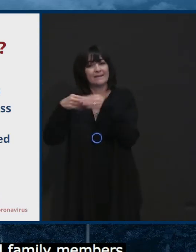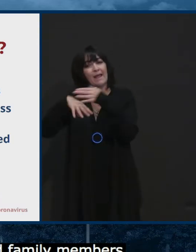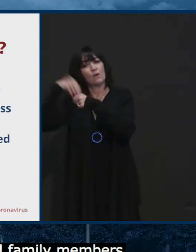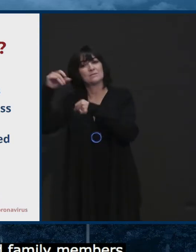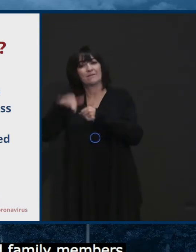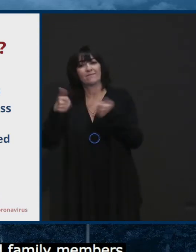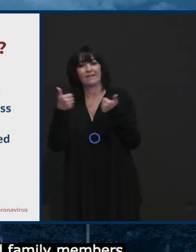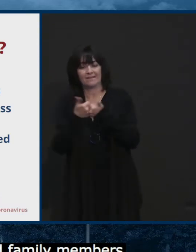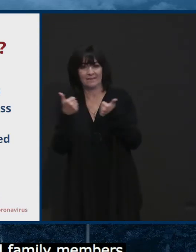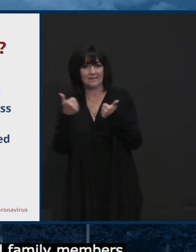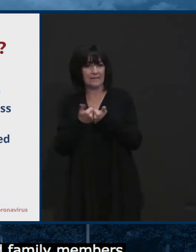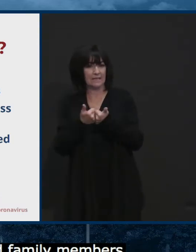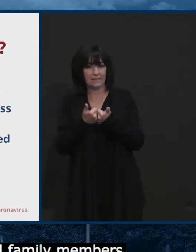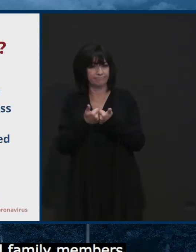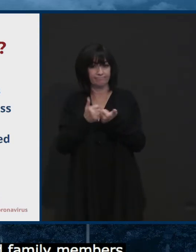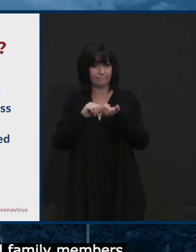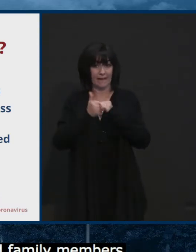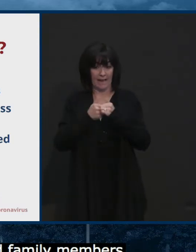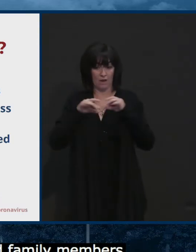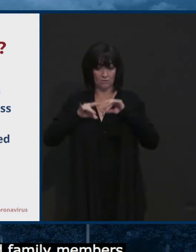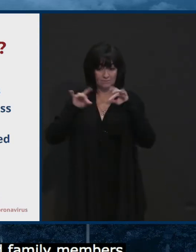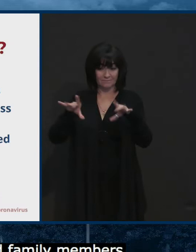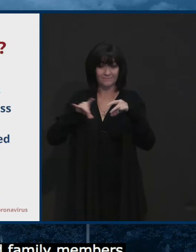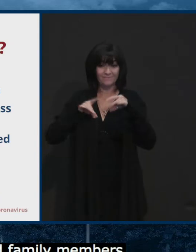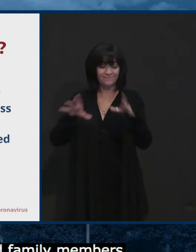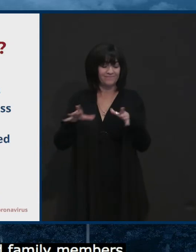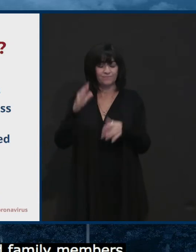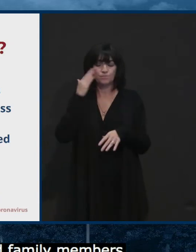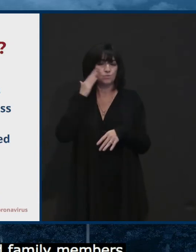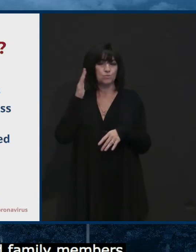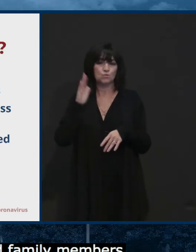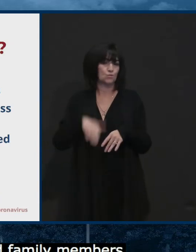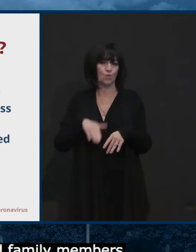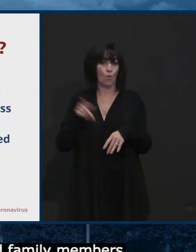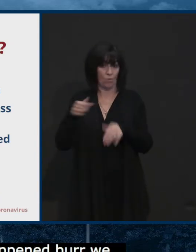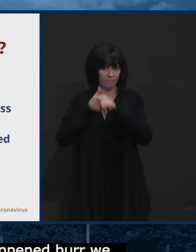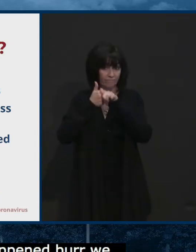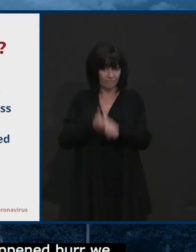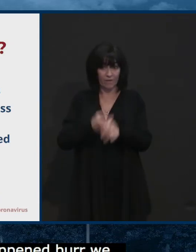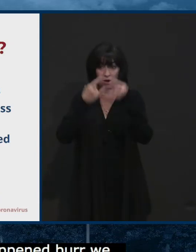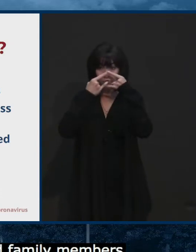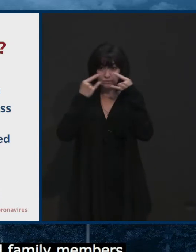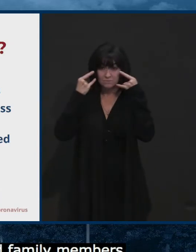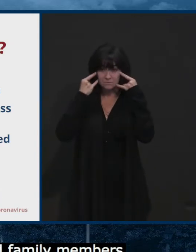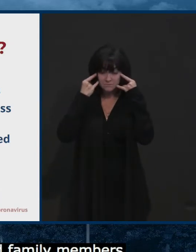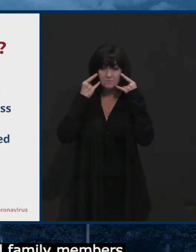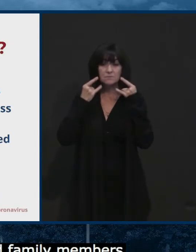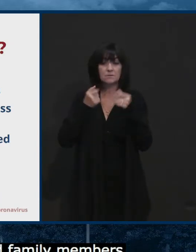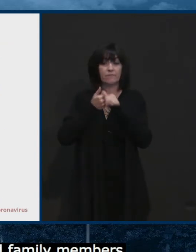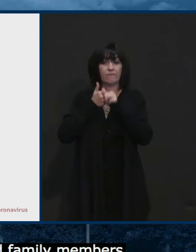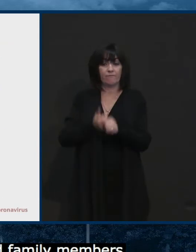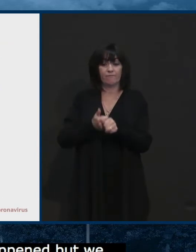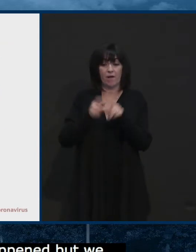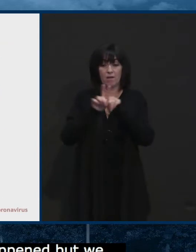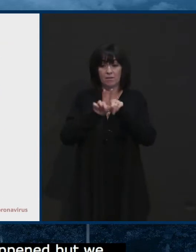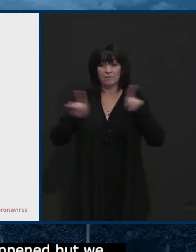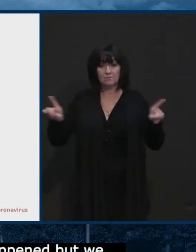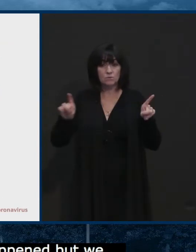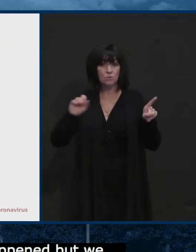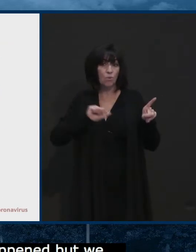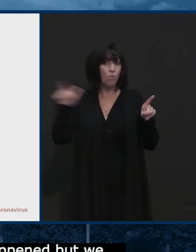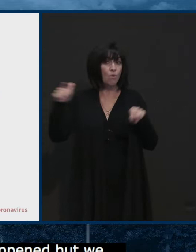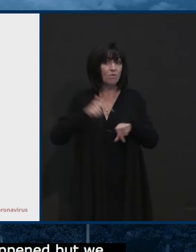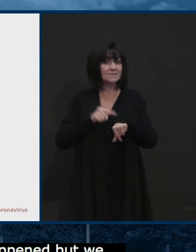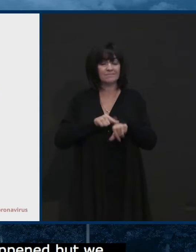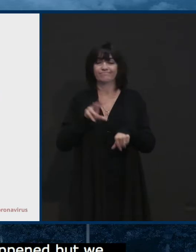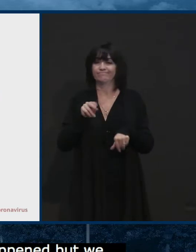that distancing and mask wearing wasn't followed at all times. So on the next